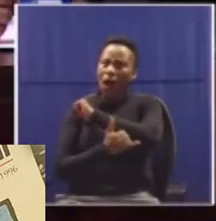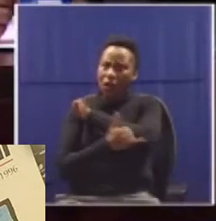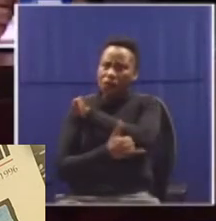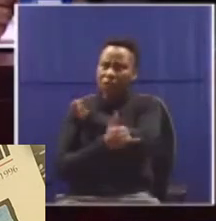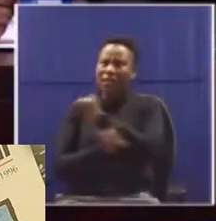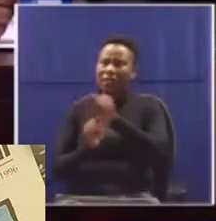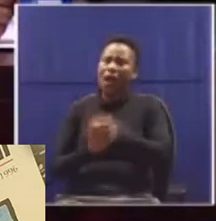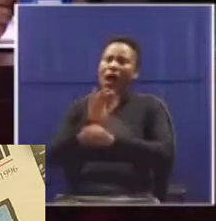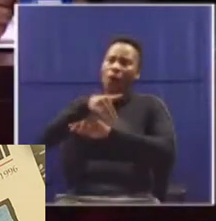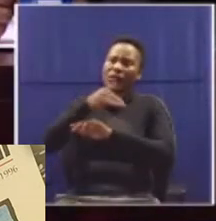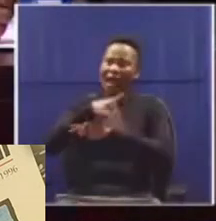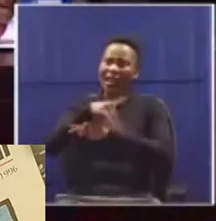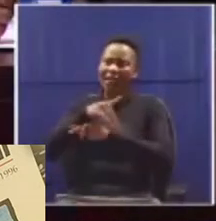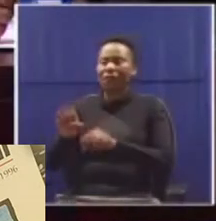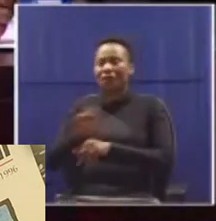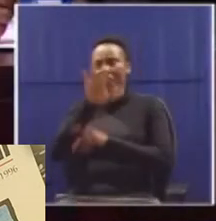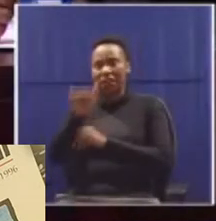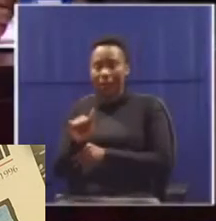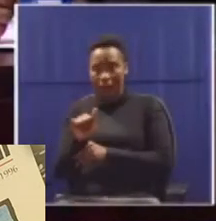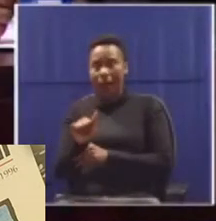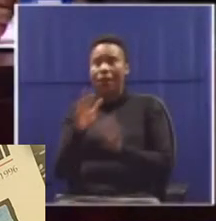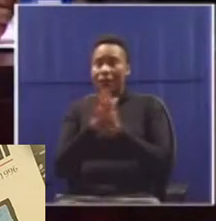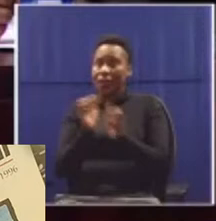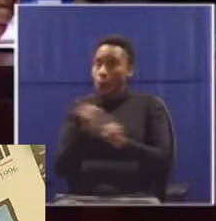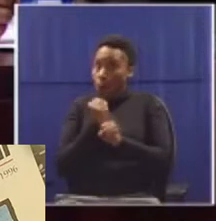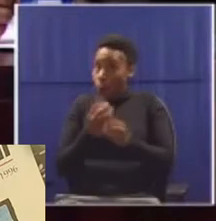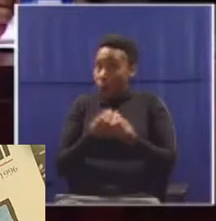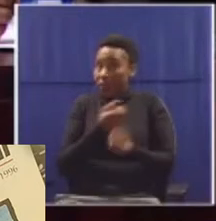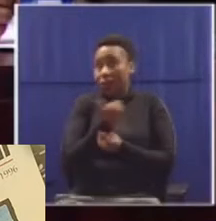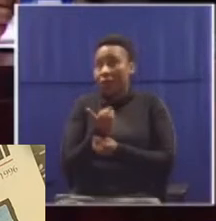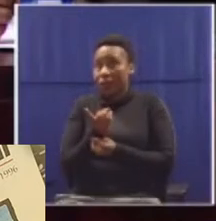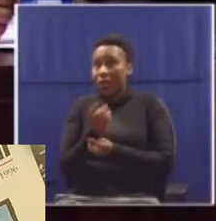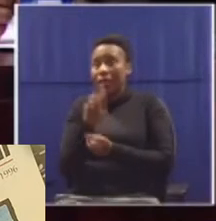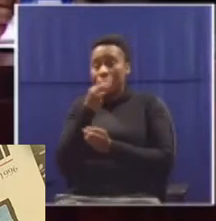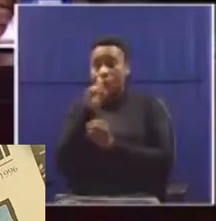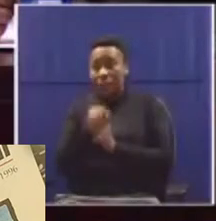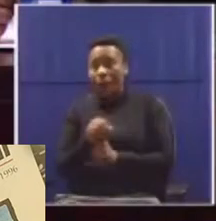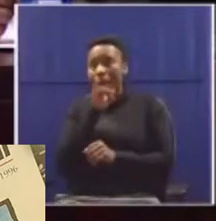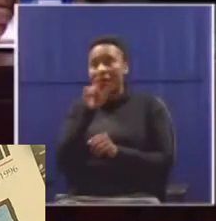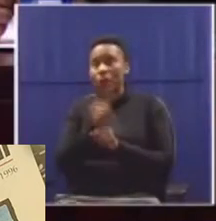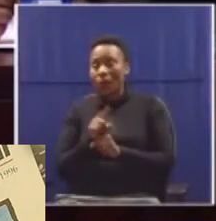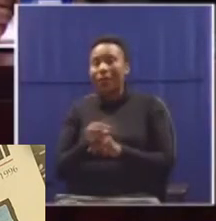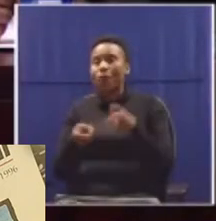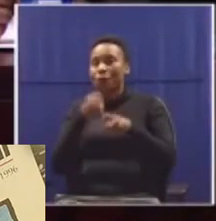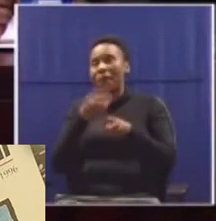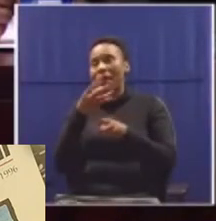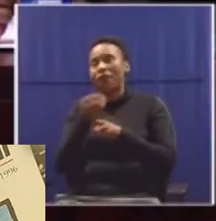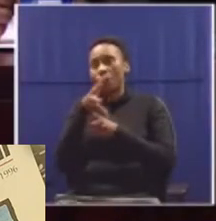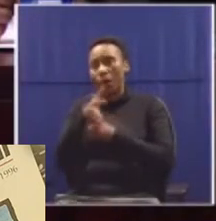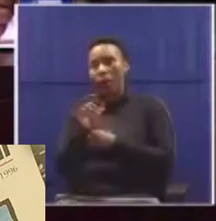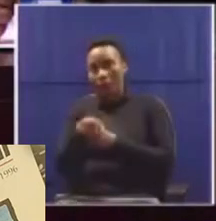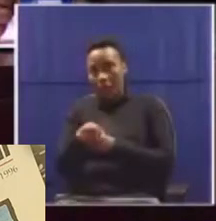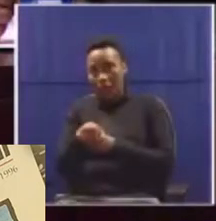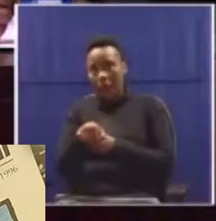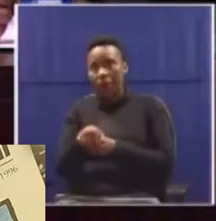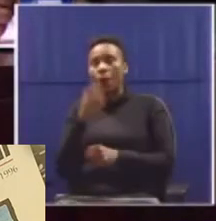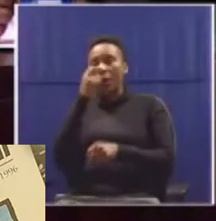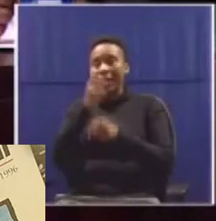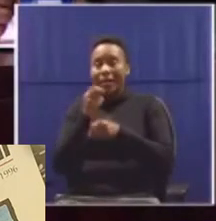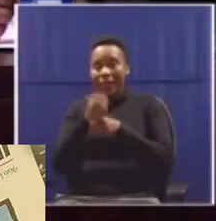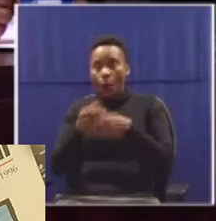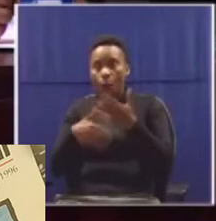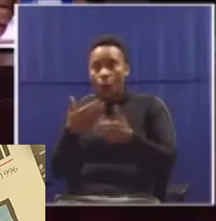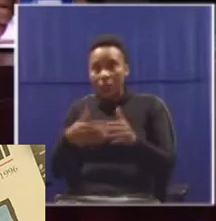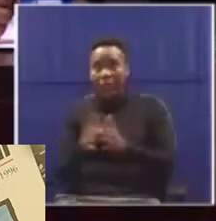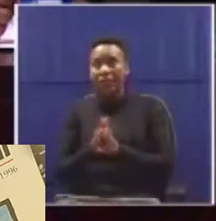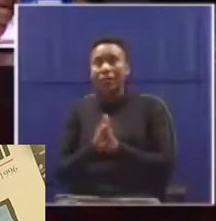by financial institutions outside of South Africa in practice this means being more thorough processing and vetting clients